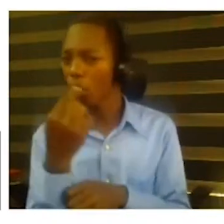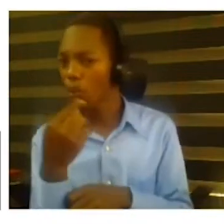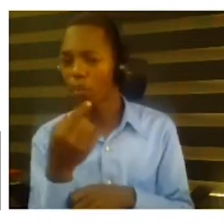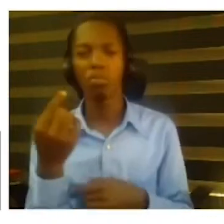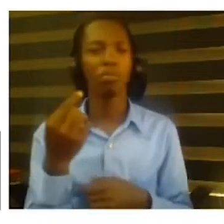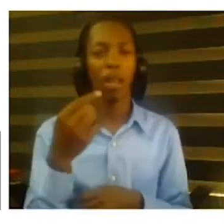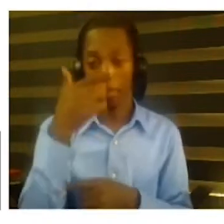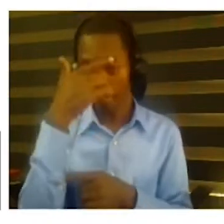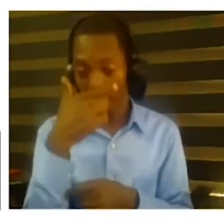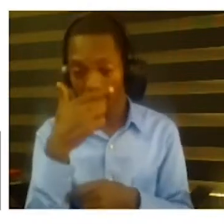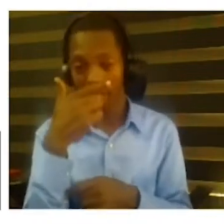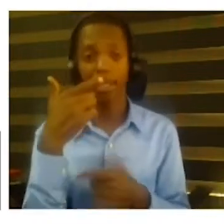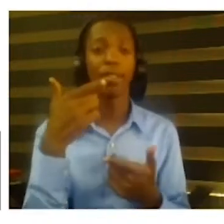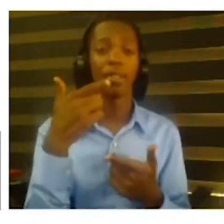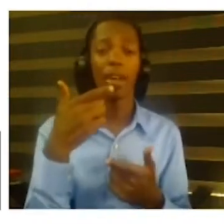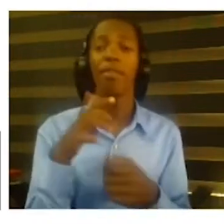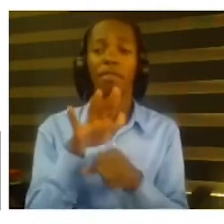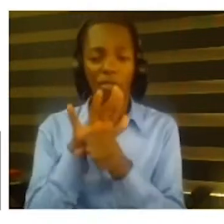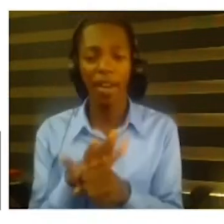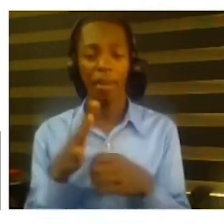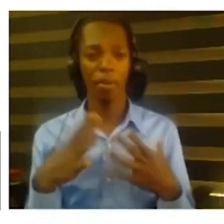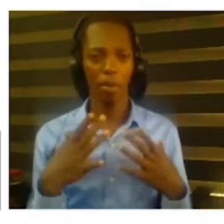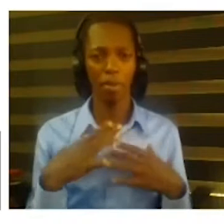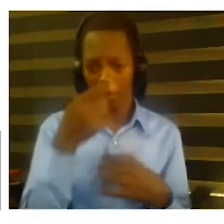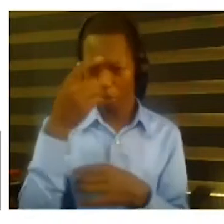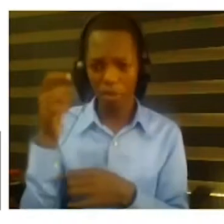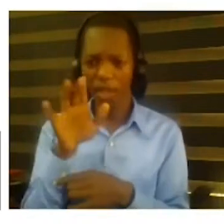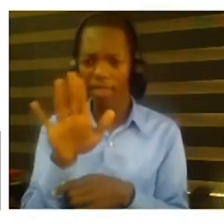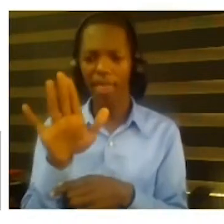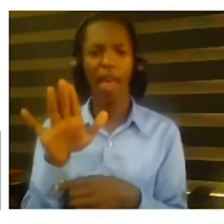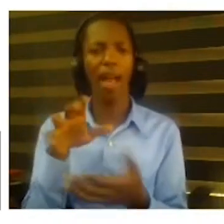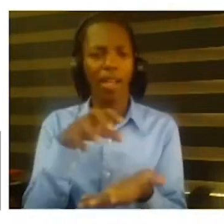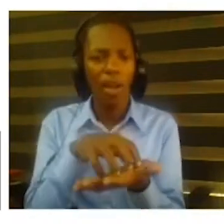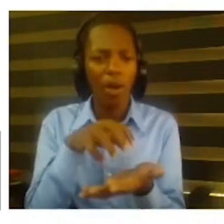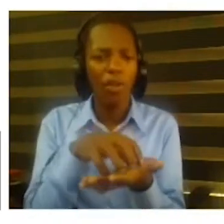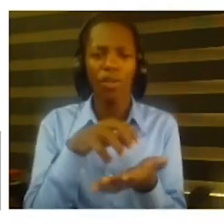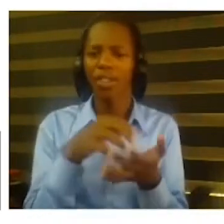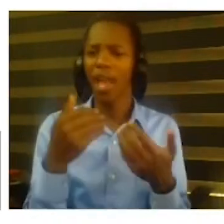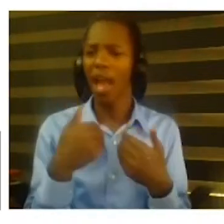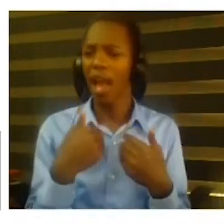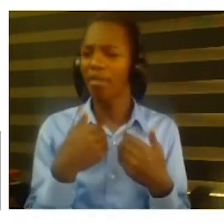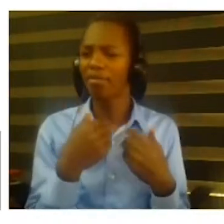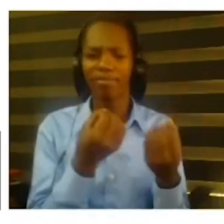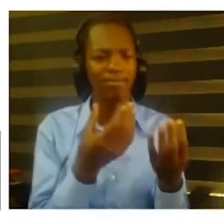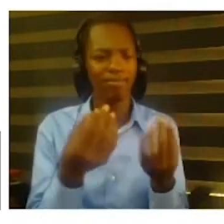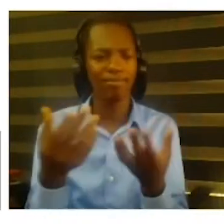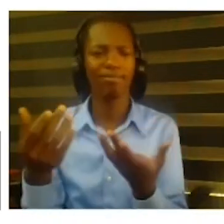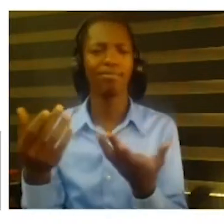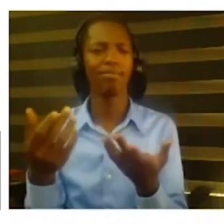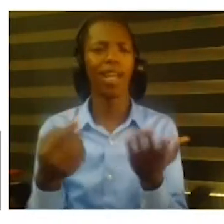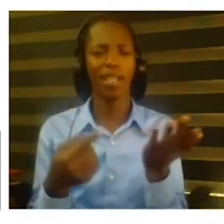visually impaired persons who, due to their circumstances, have faced multiple forms of